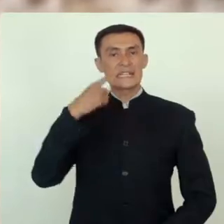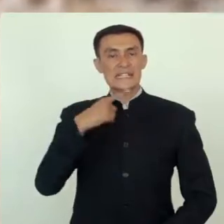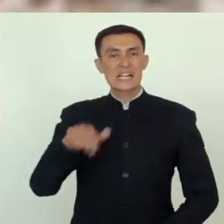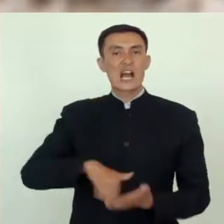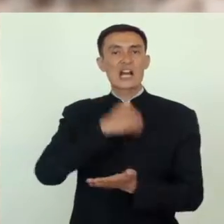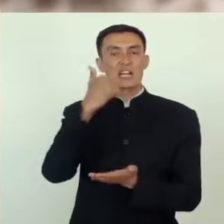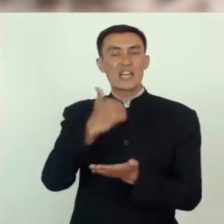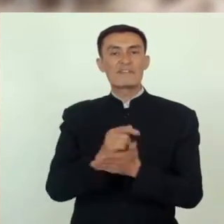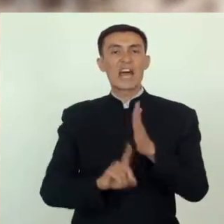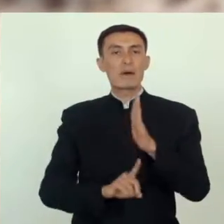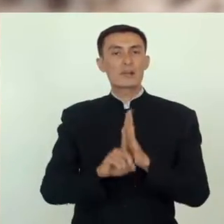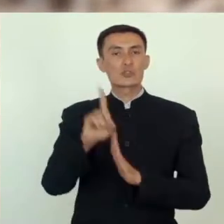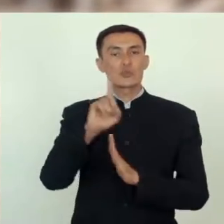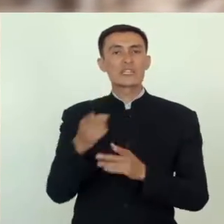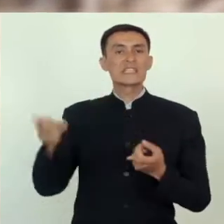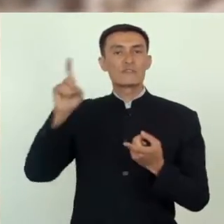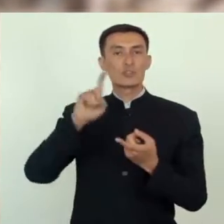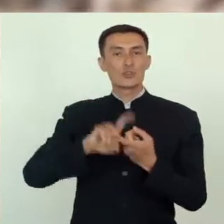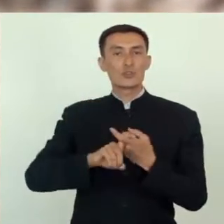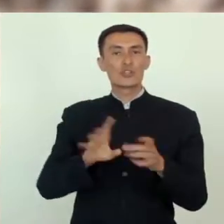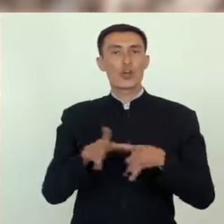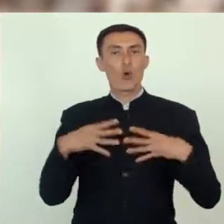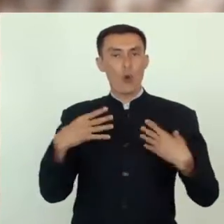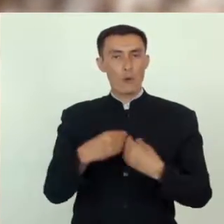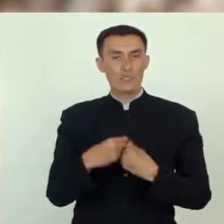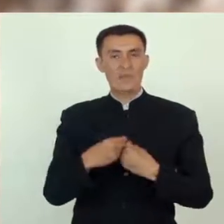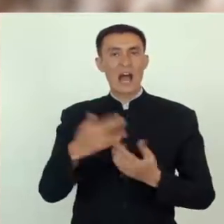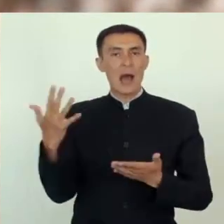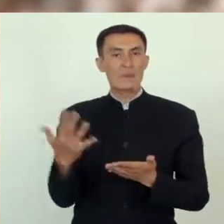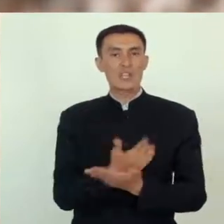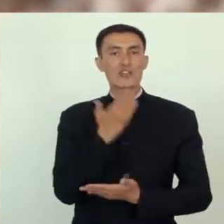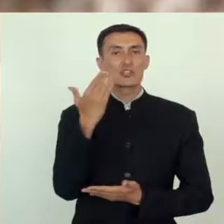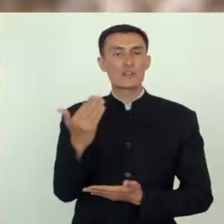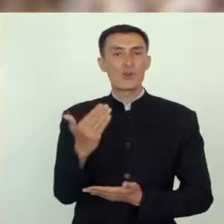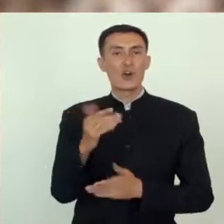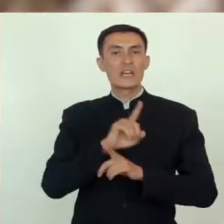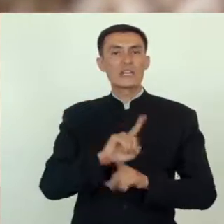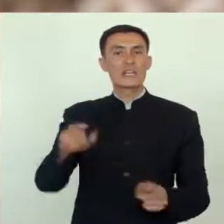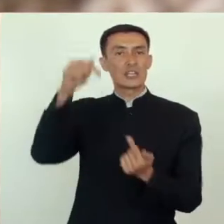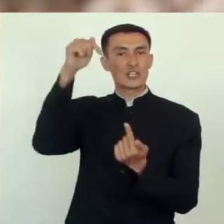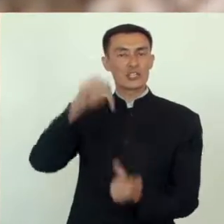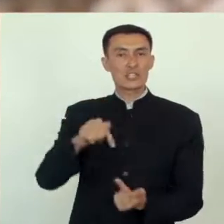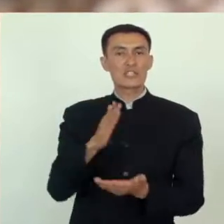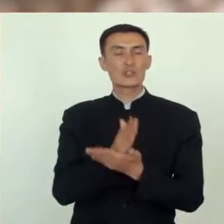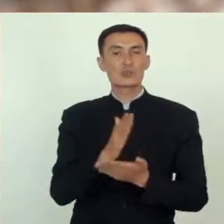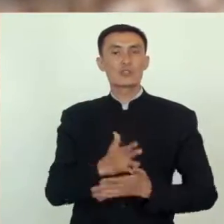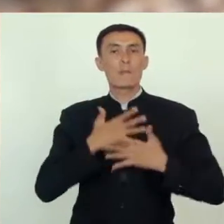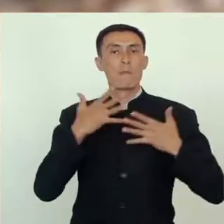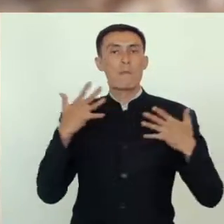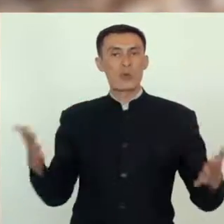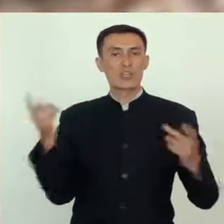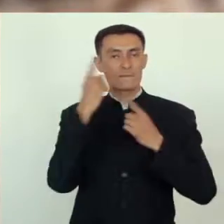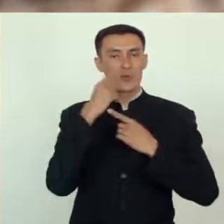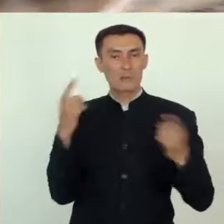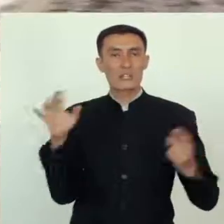Language is an element that grounds and binds a society together and defines its identity and carries immeasurably more